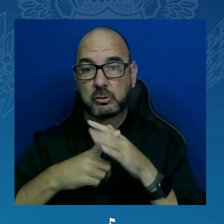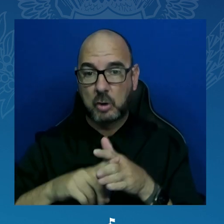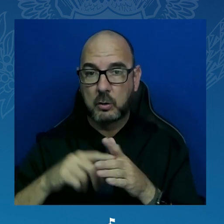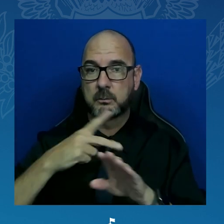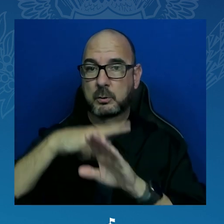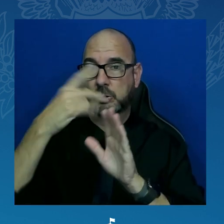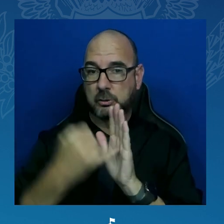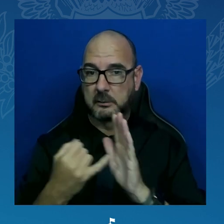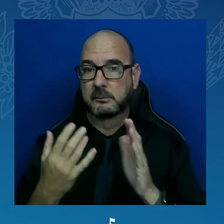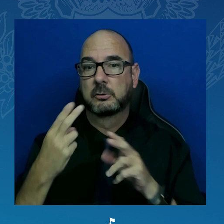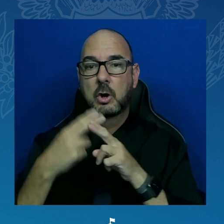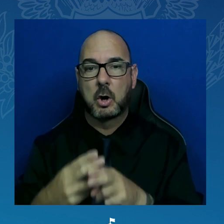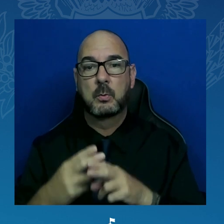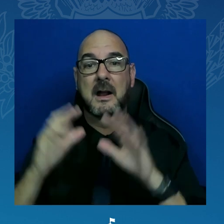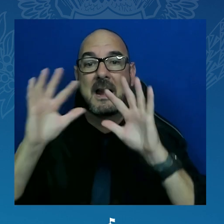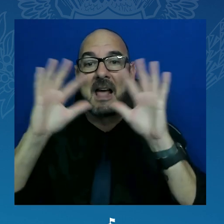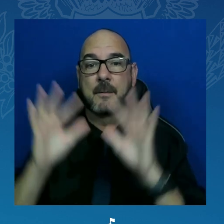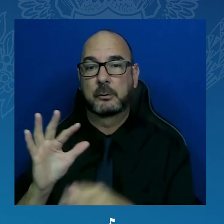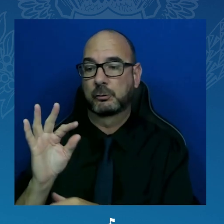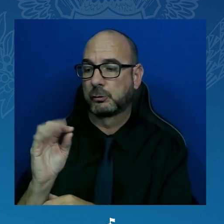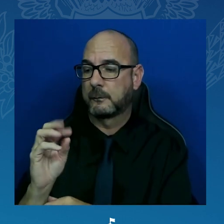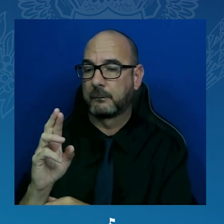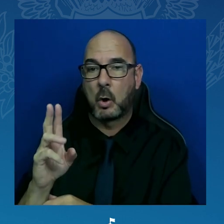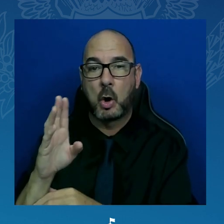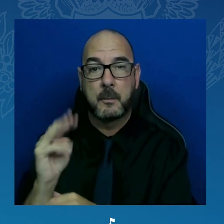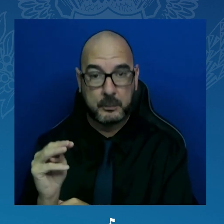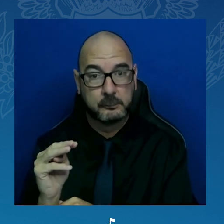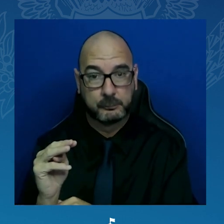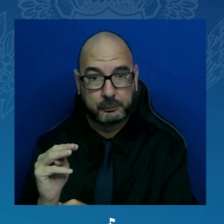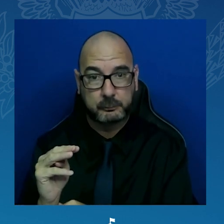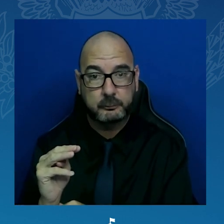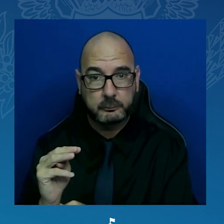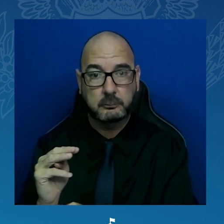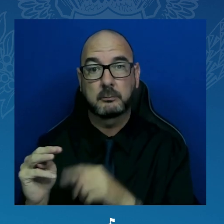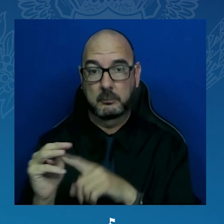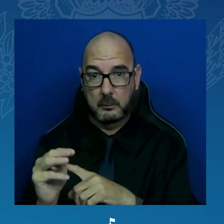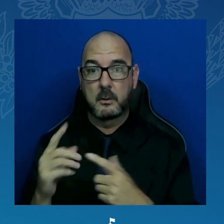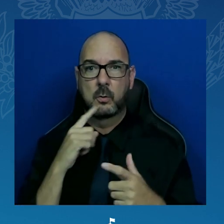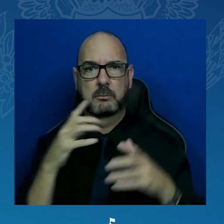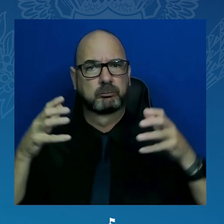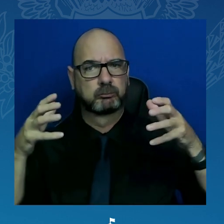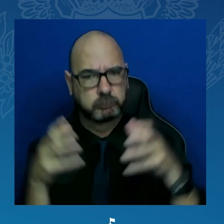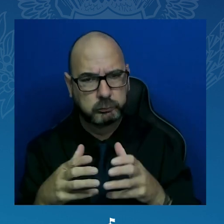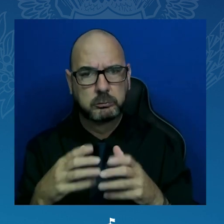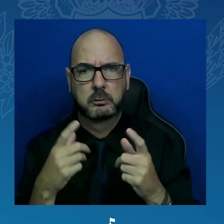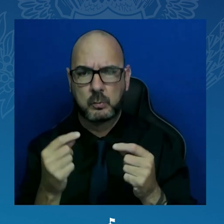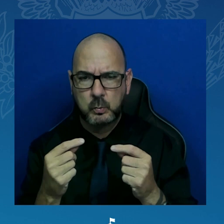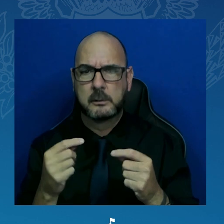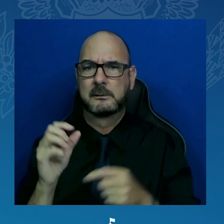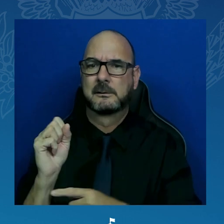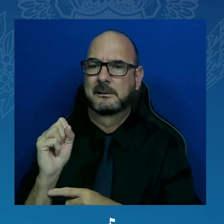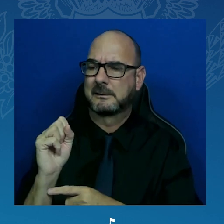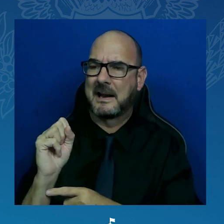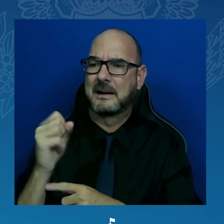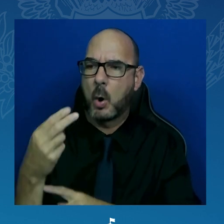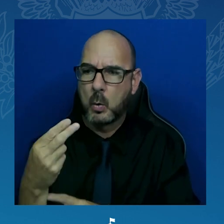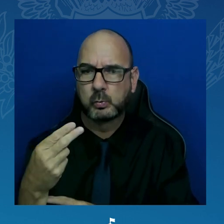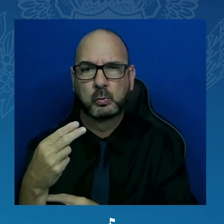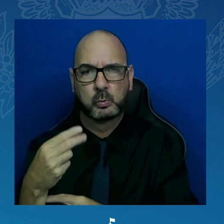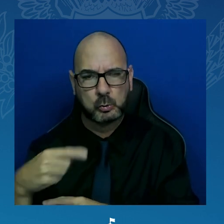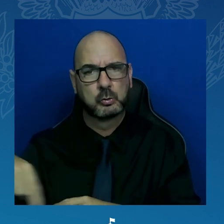Forum. My forum, the Presidential Climate Forum, which is bringing together stakeholders from across the